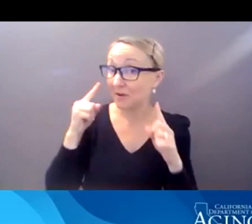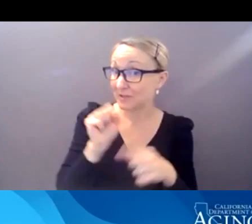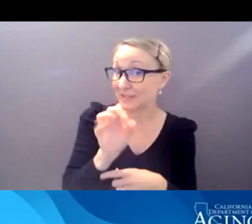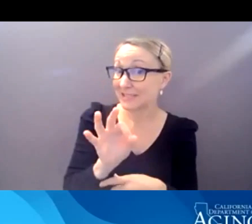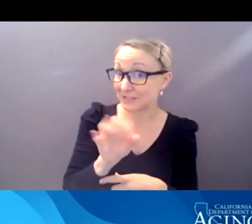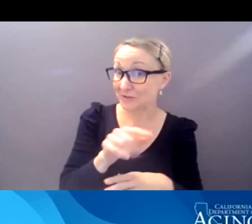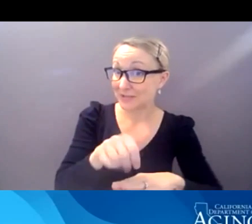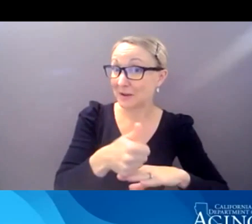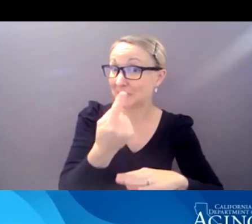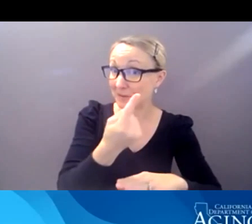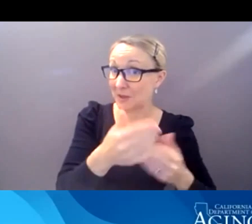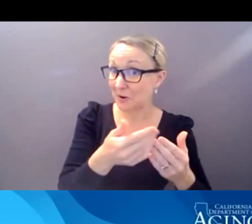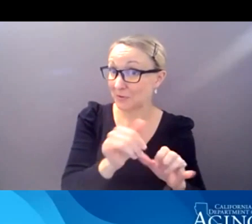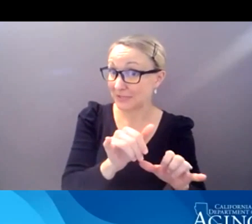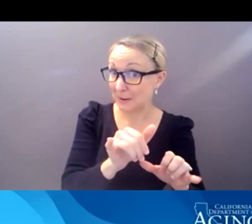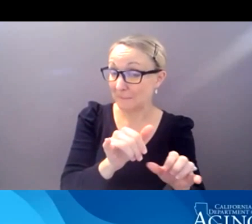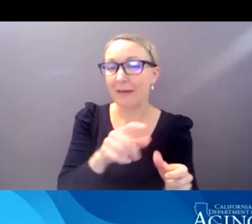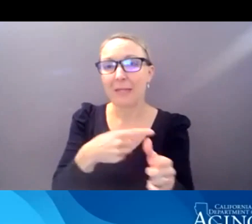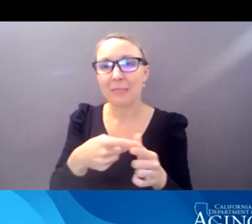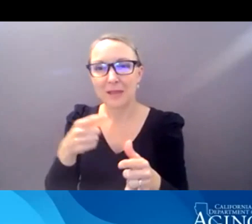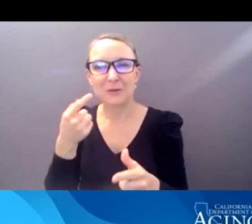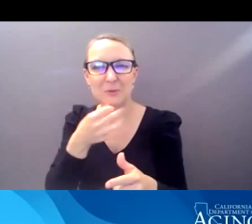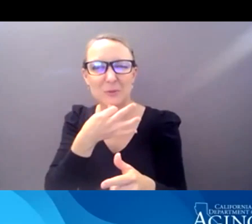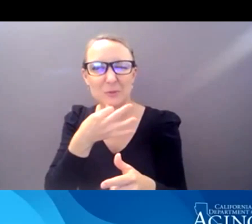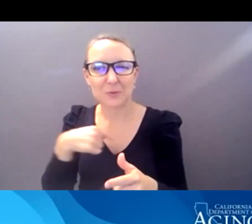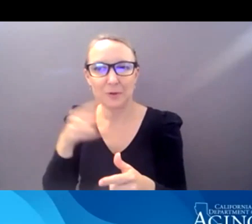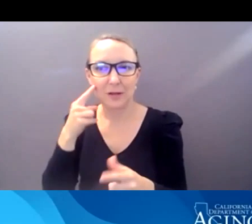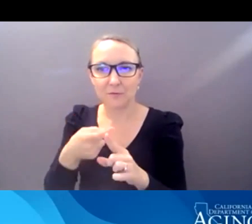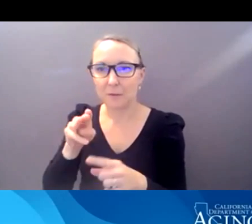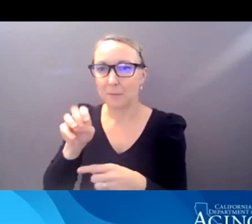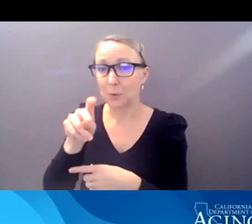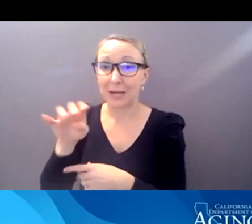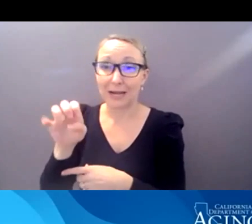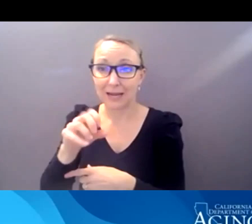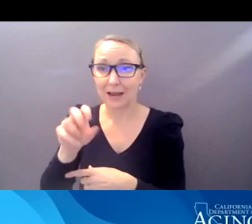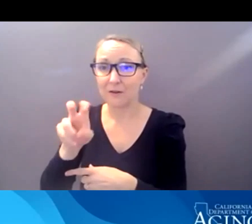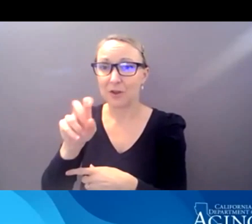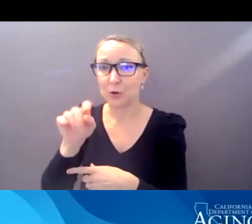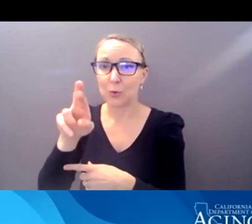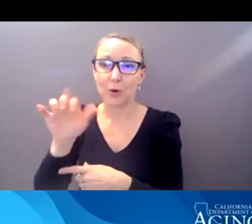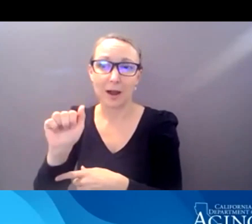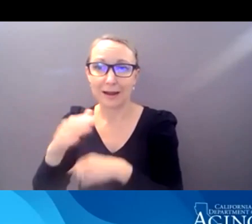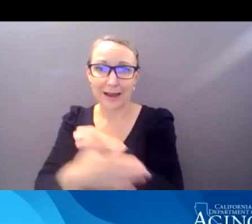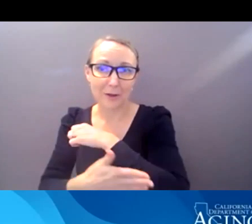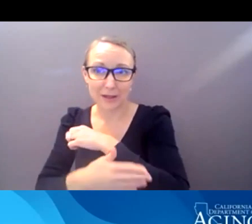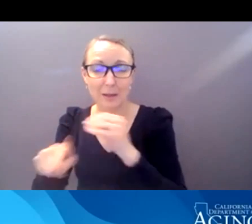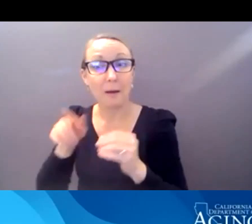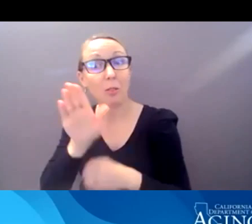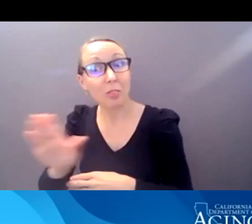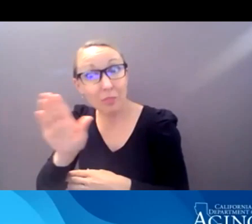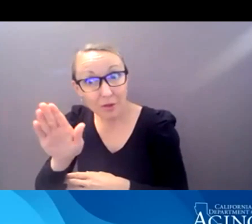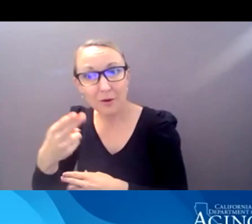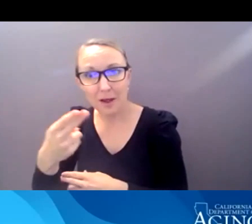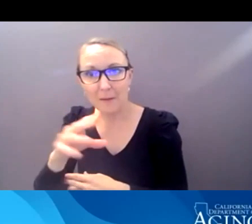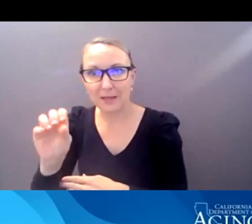we'll hear shortly from Marin and Ventura County about how they are building out their hub and spoke system. But here's what we mean on